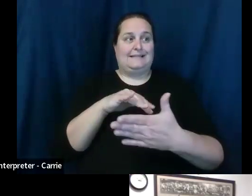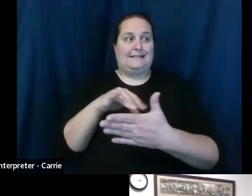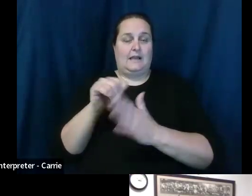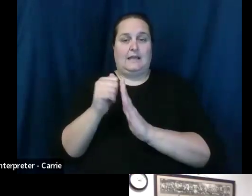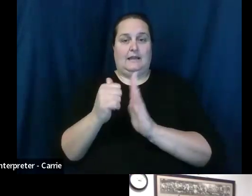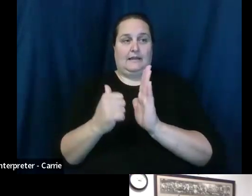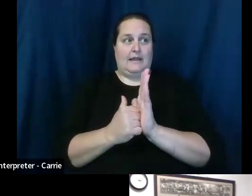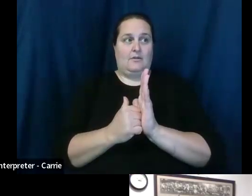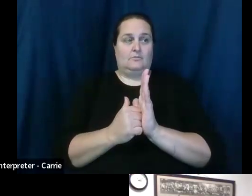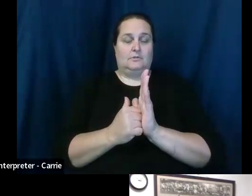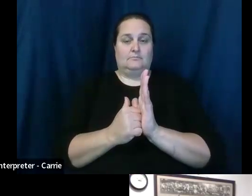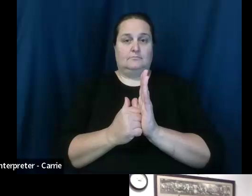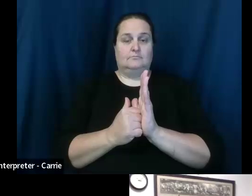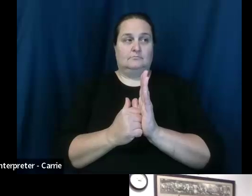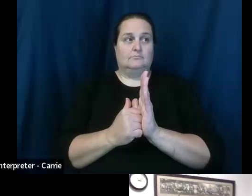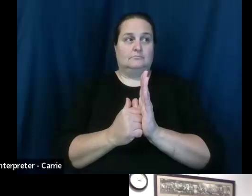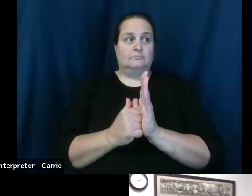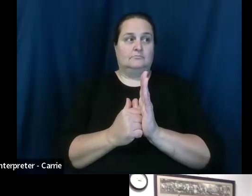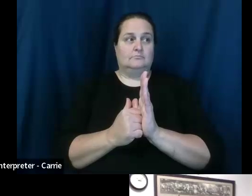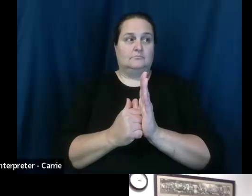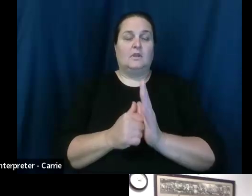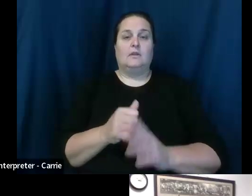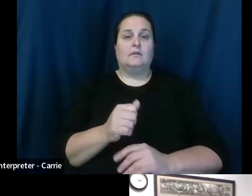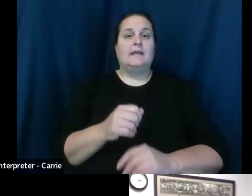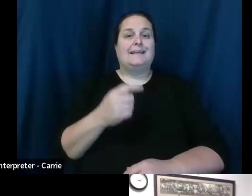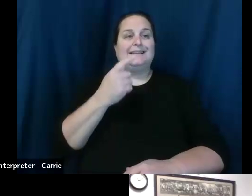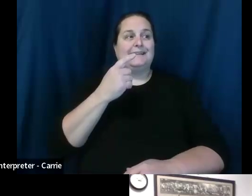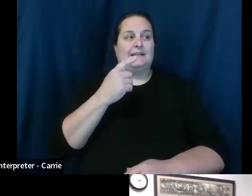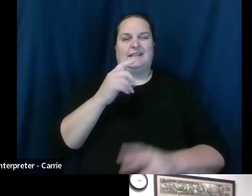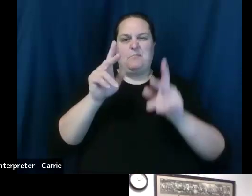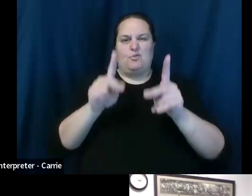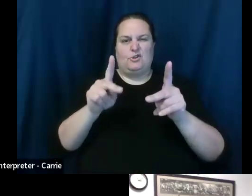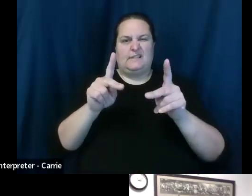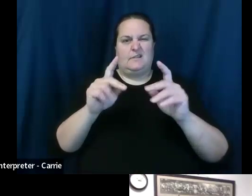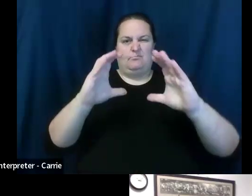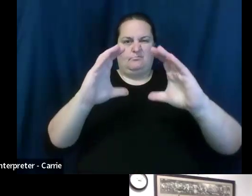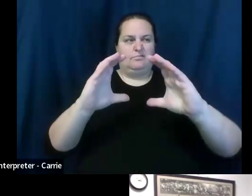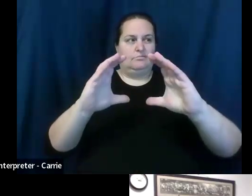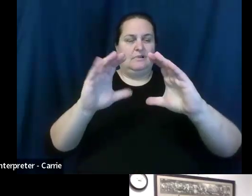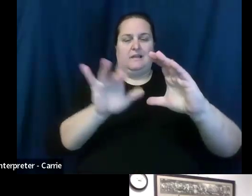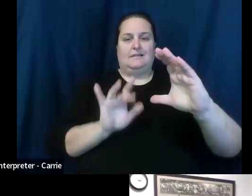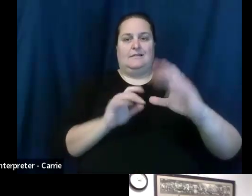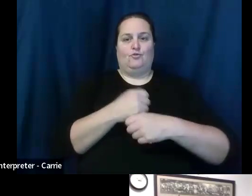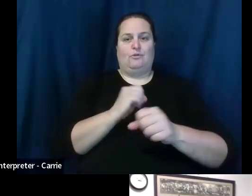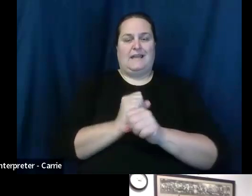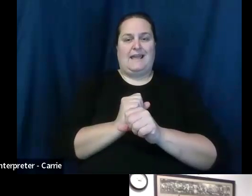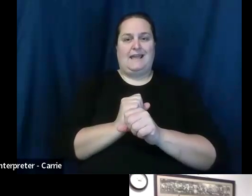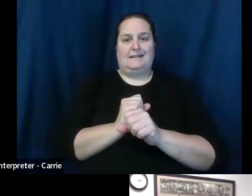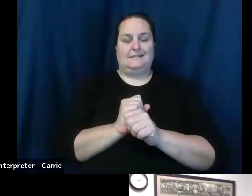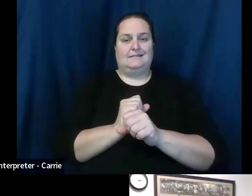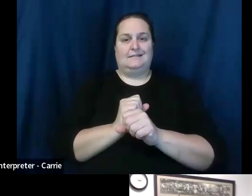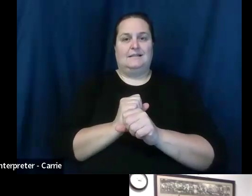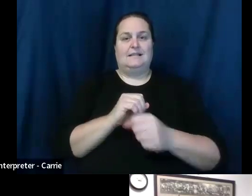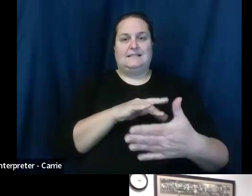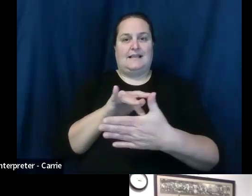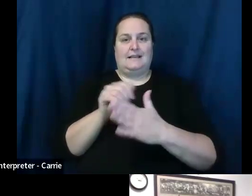So if you log in with that username, you'll see create study account. So clicking through that will let you type in your email